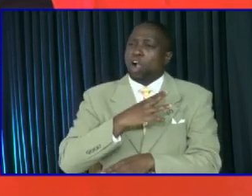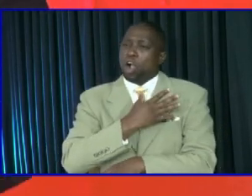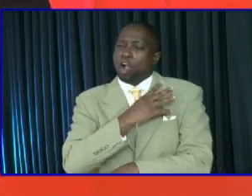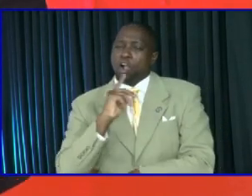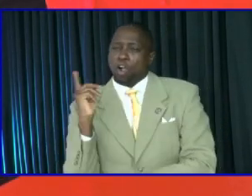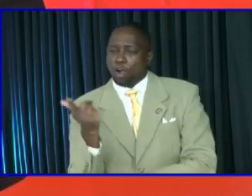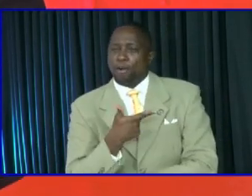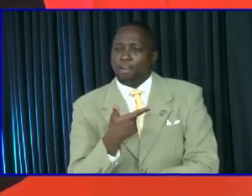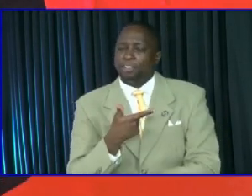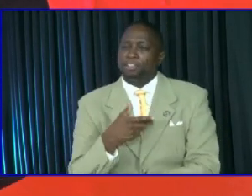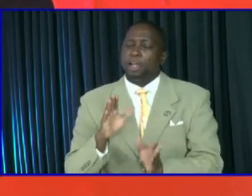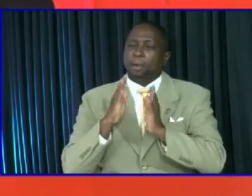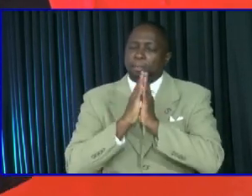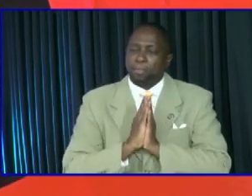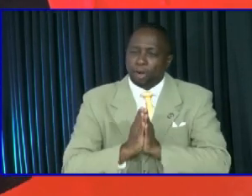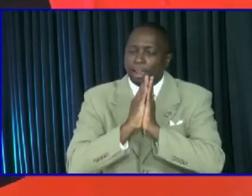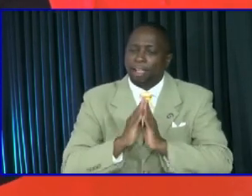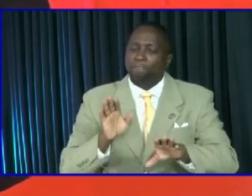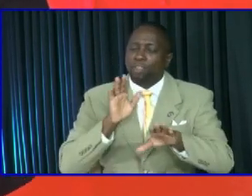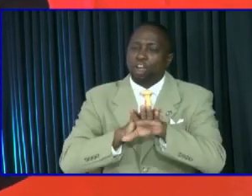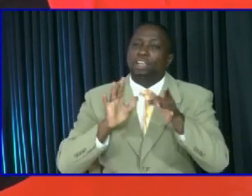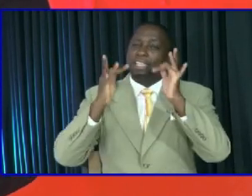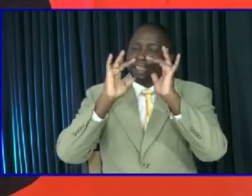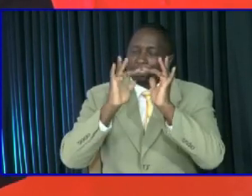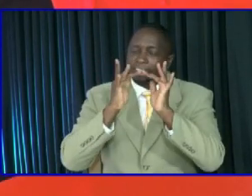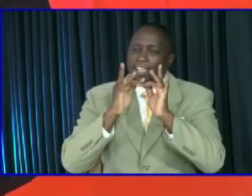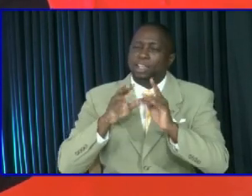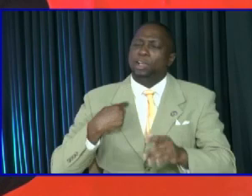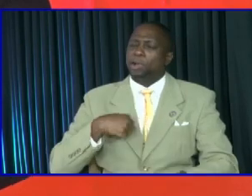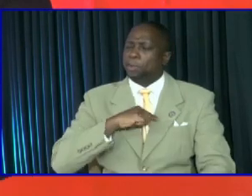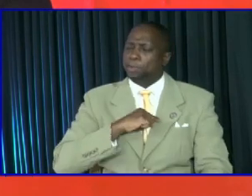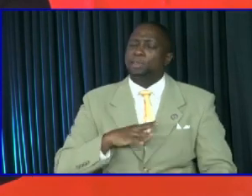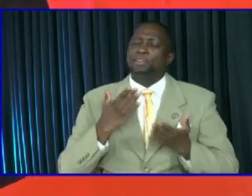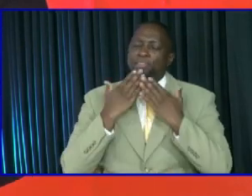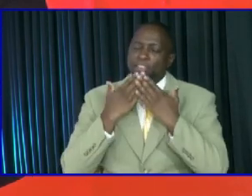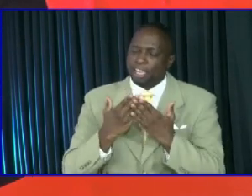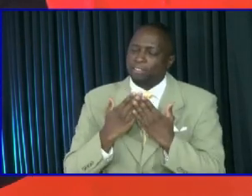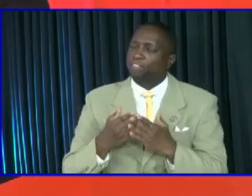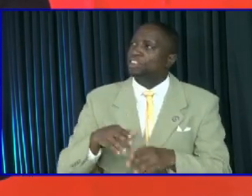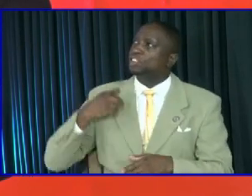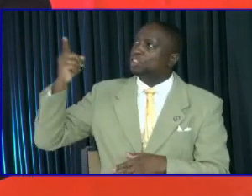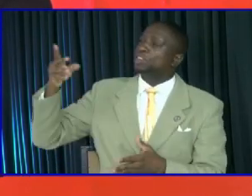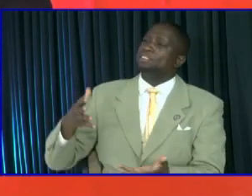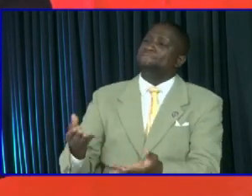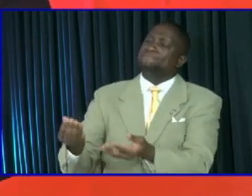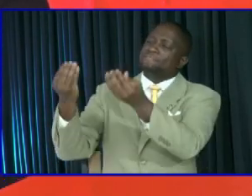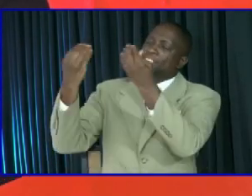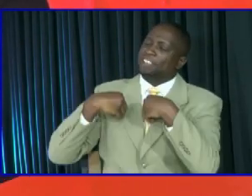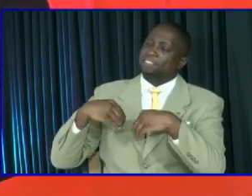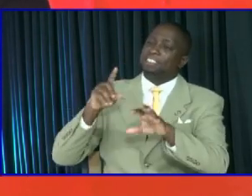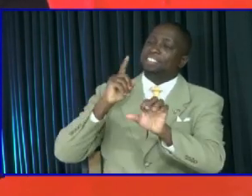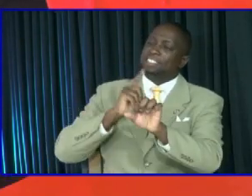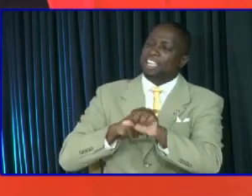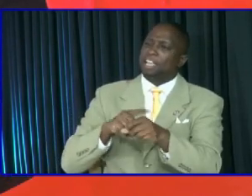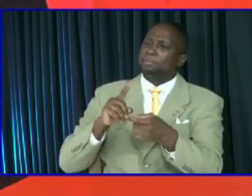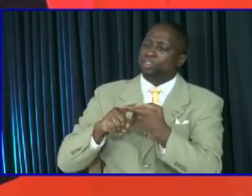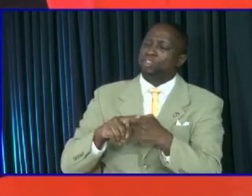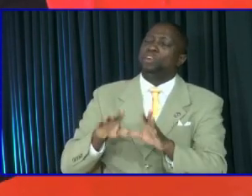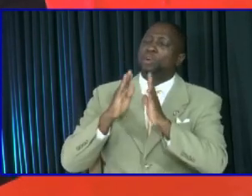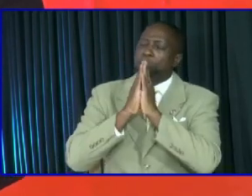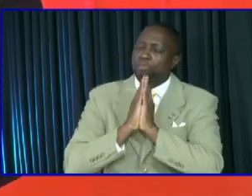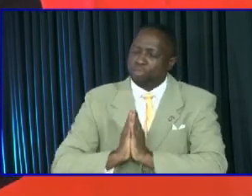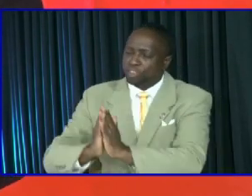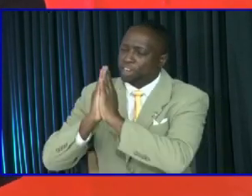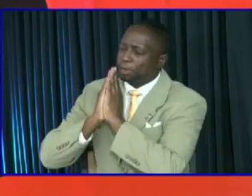unmentioned requests. We are grateful, O God, that you have given us the opportunity that we can come boldly to the throne